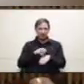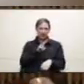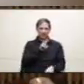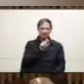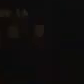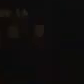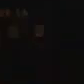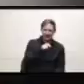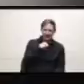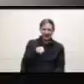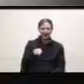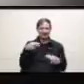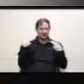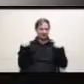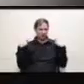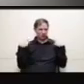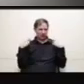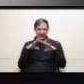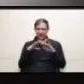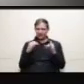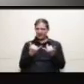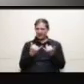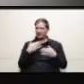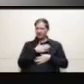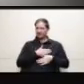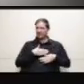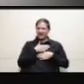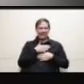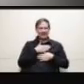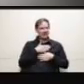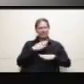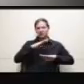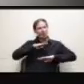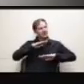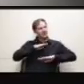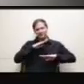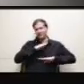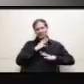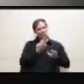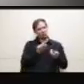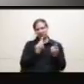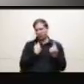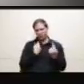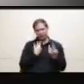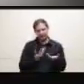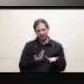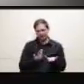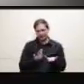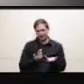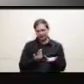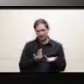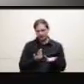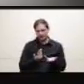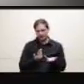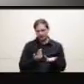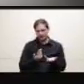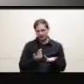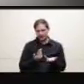security company. They feel that the matter is not sufficiently responded to.